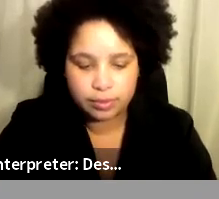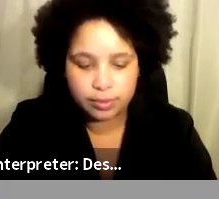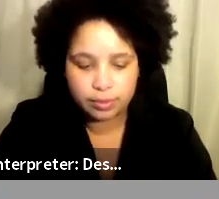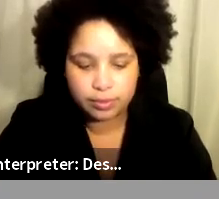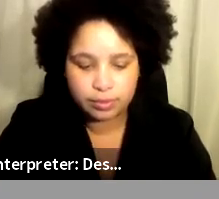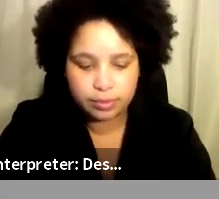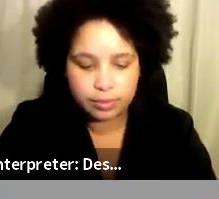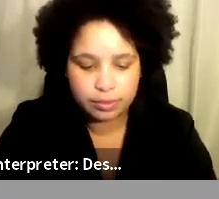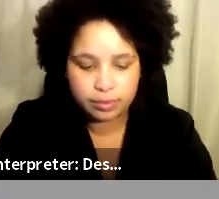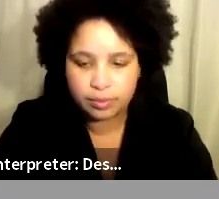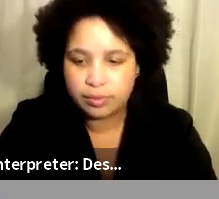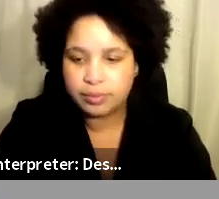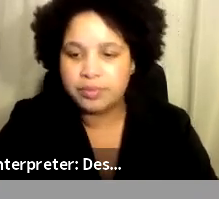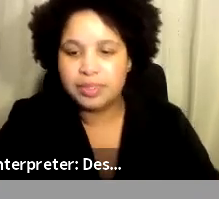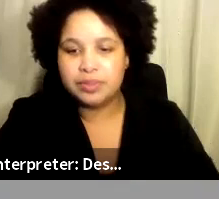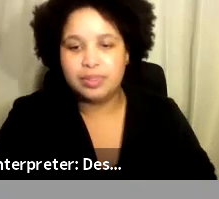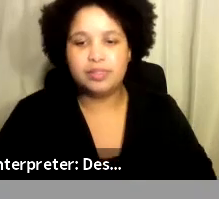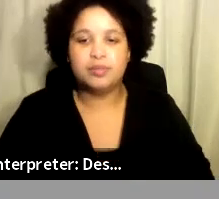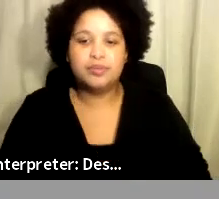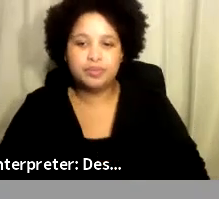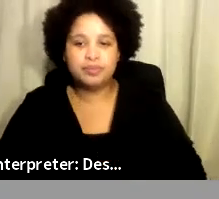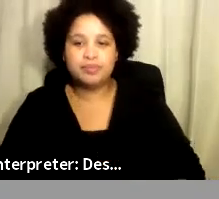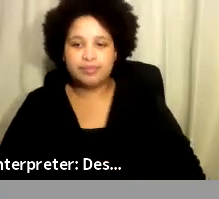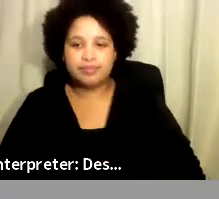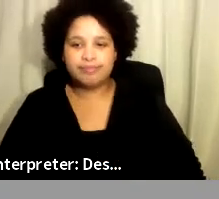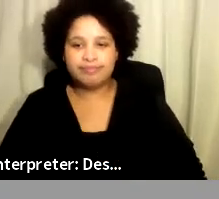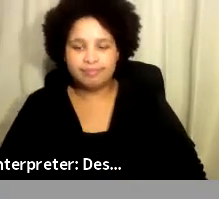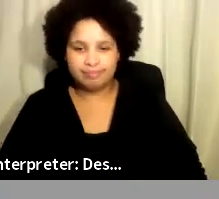Mejia for our families.